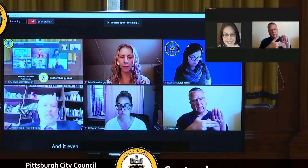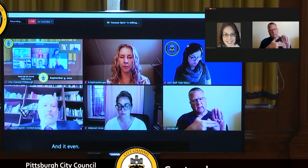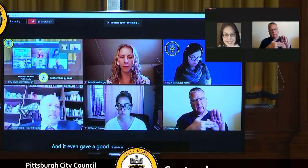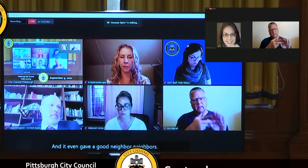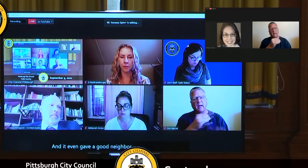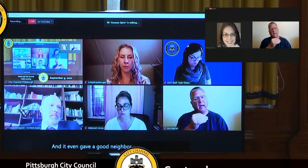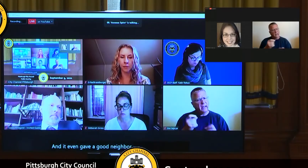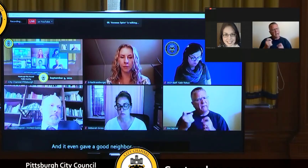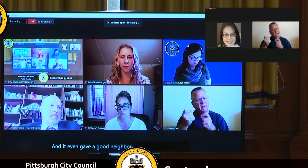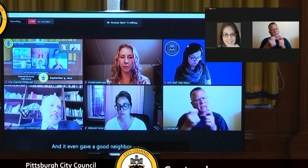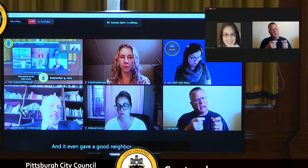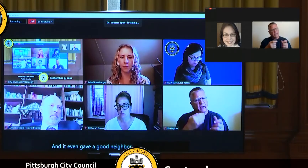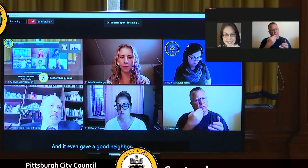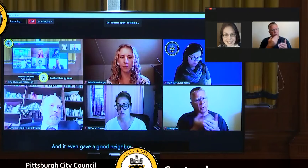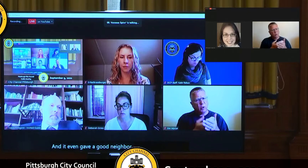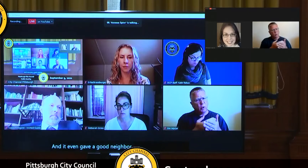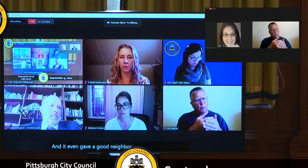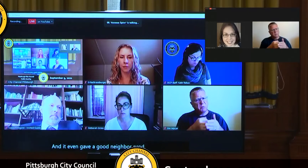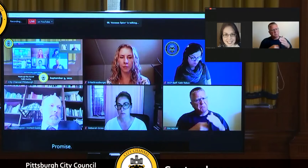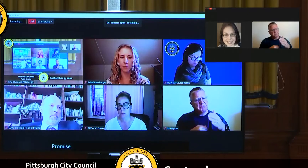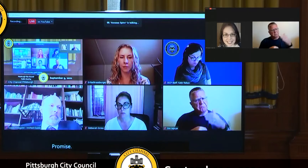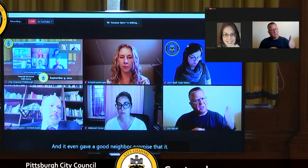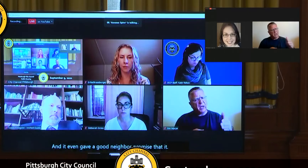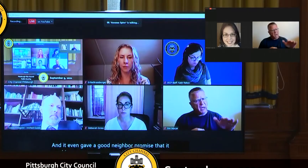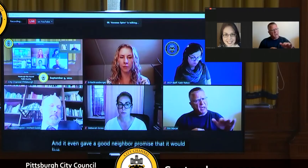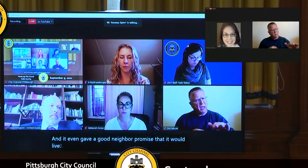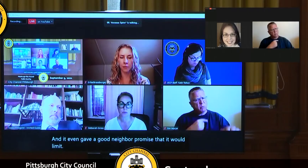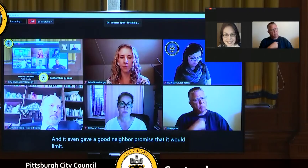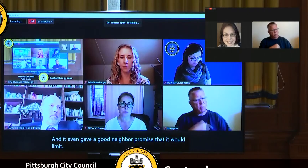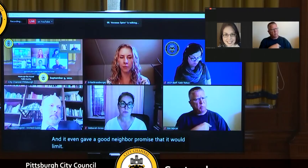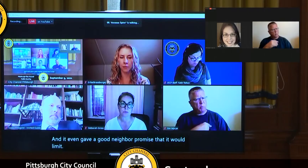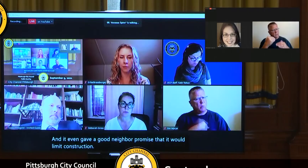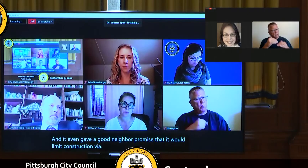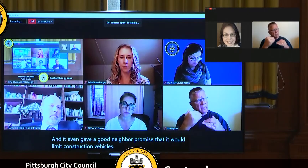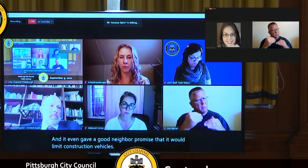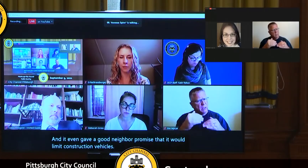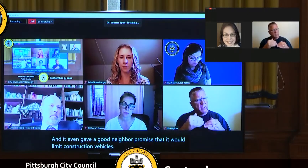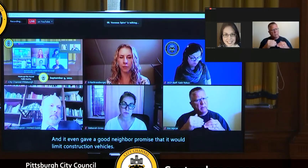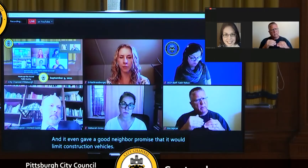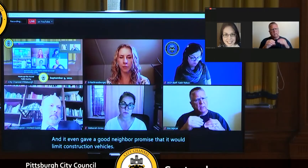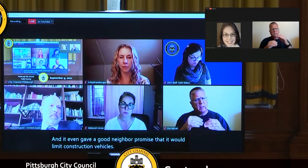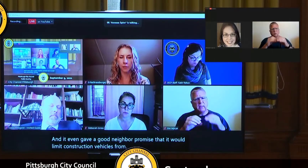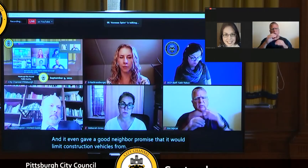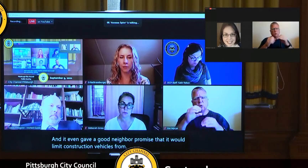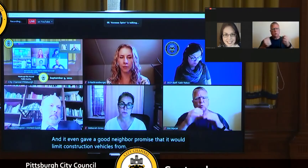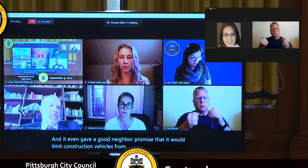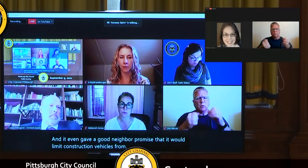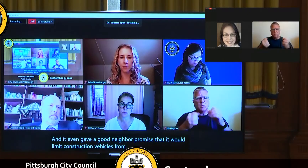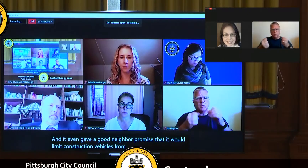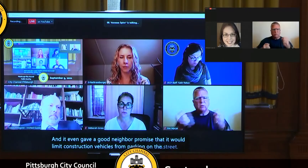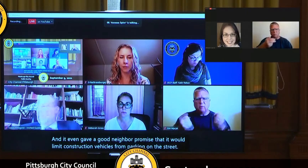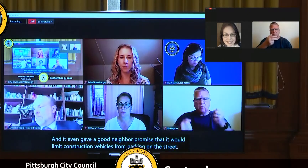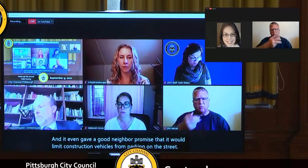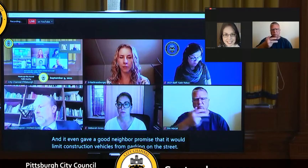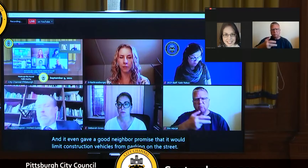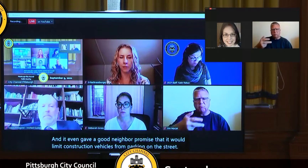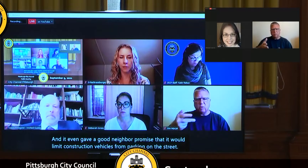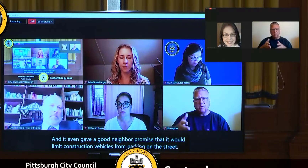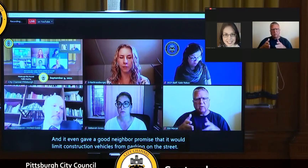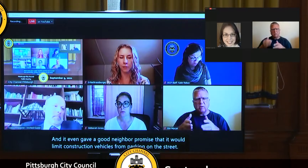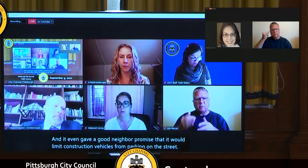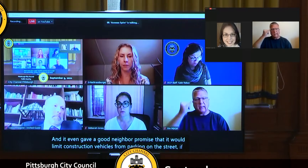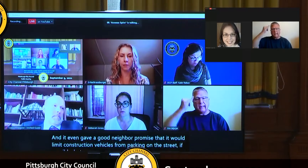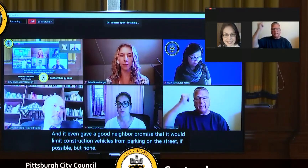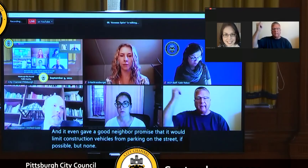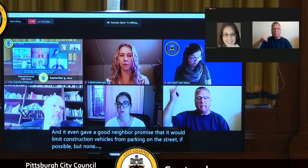neighbor promise that it would limit construction vehicles from parking on the street if possible. But